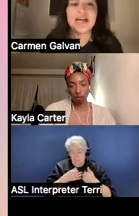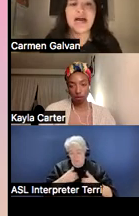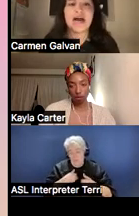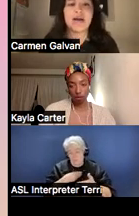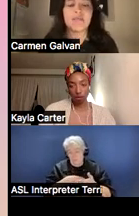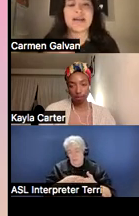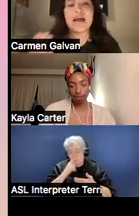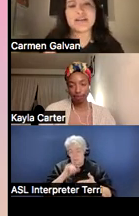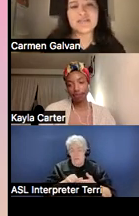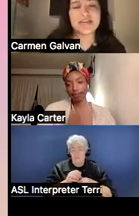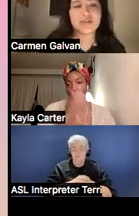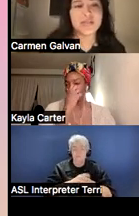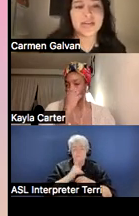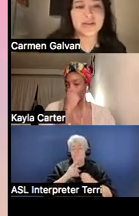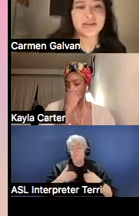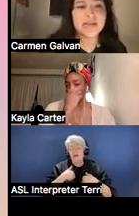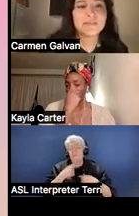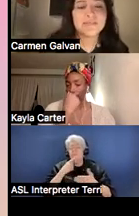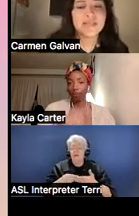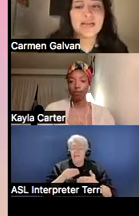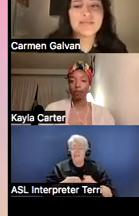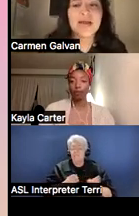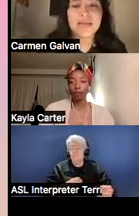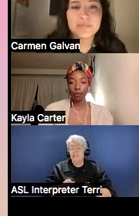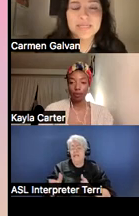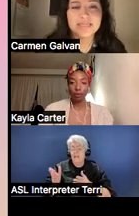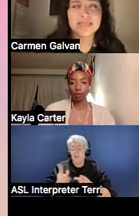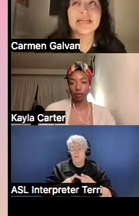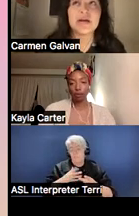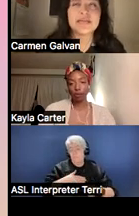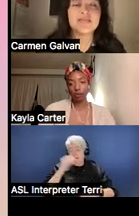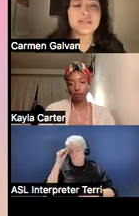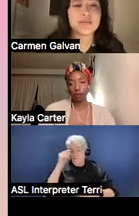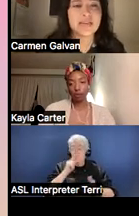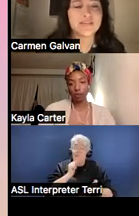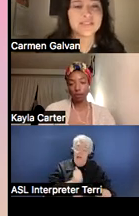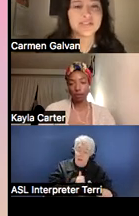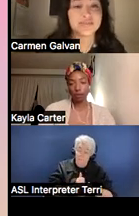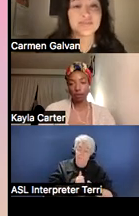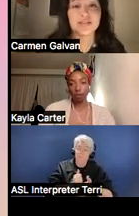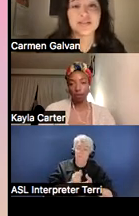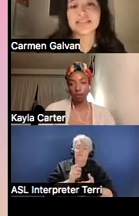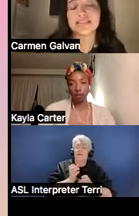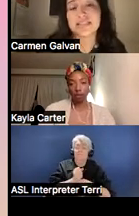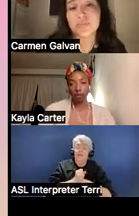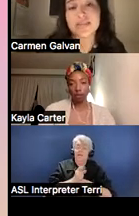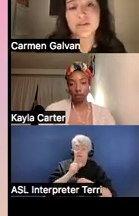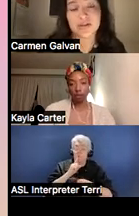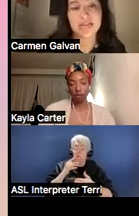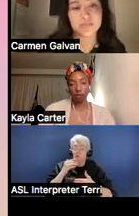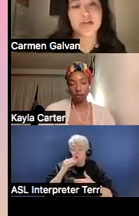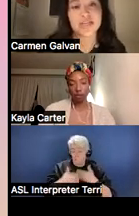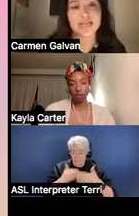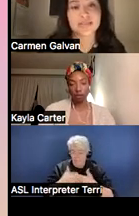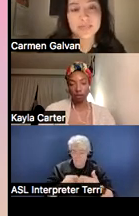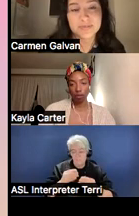that. But having a financial planner, in my opinion, can help even the playing field in terms of the lessons that we learn